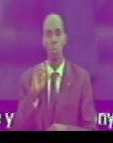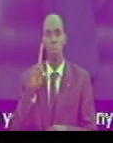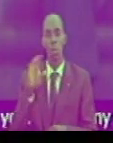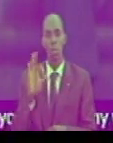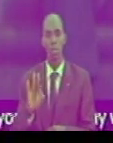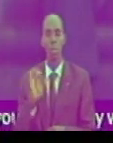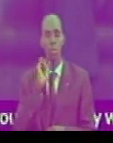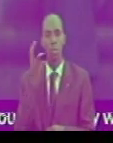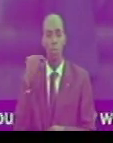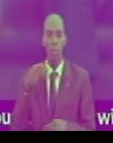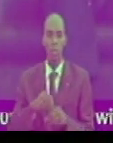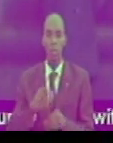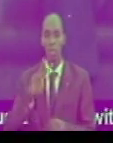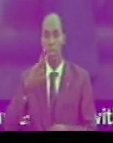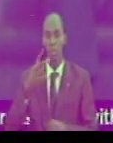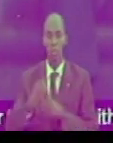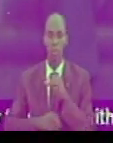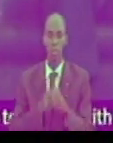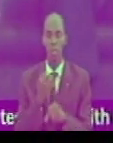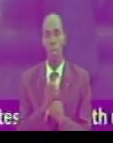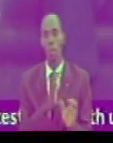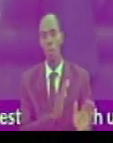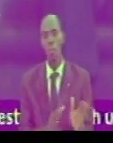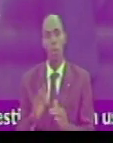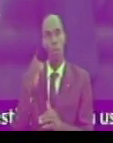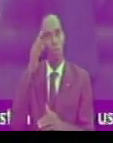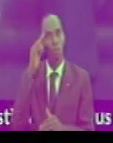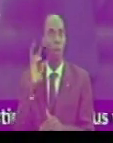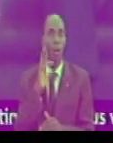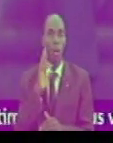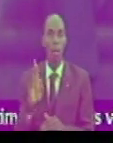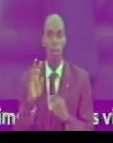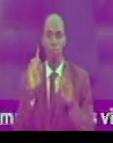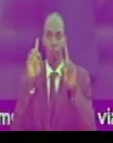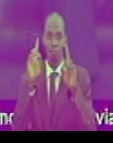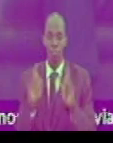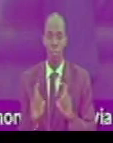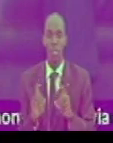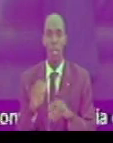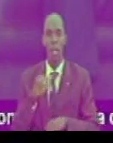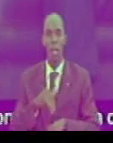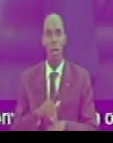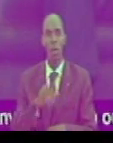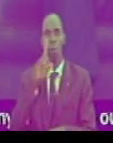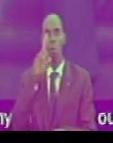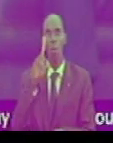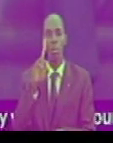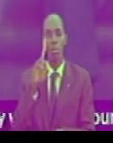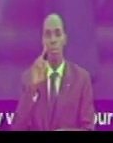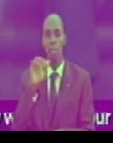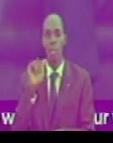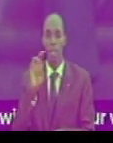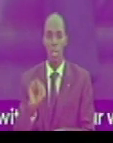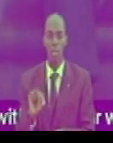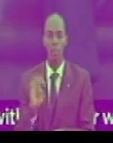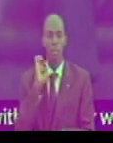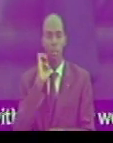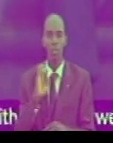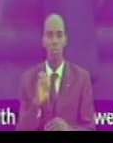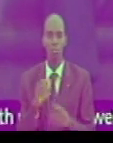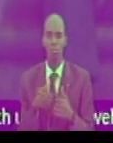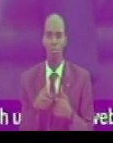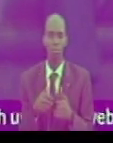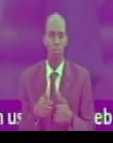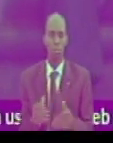a.m., I became unconscious. I was rushed down to the medical center. So at the moment when I opened my